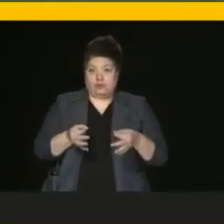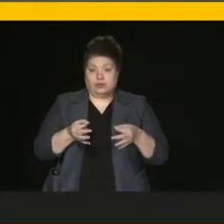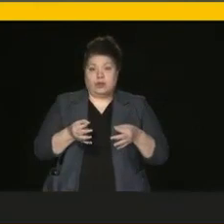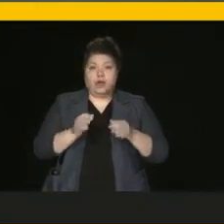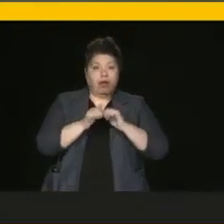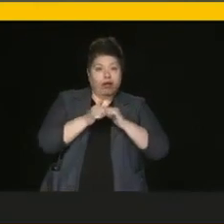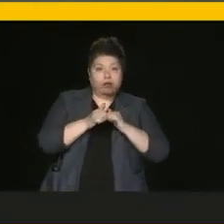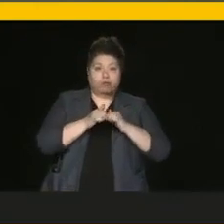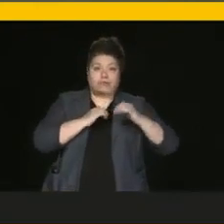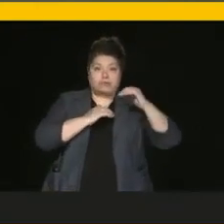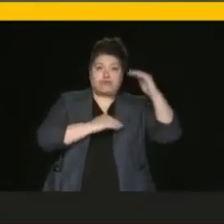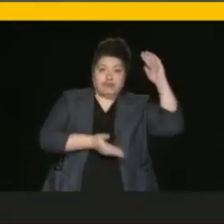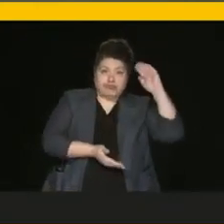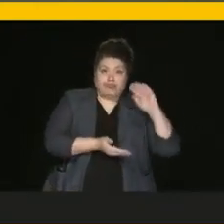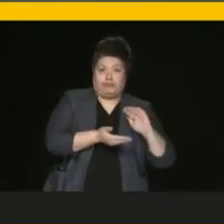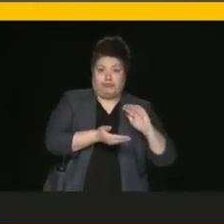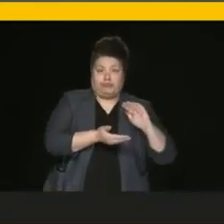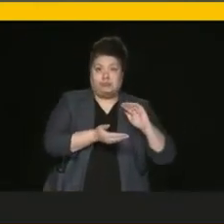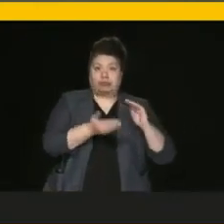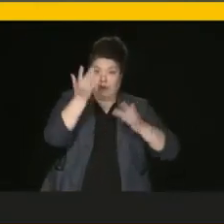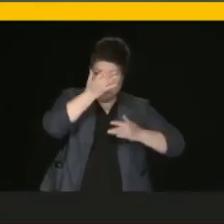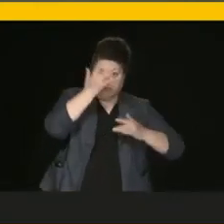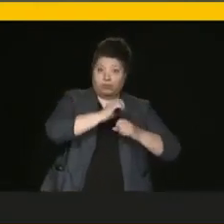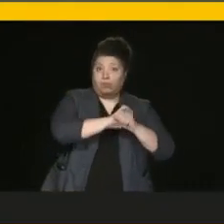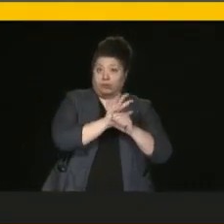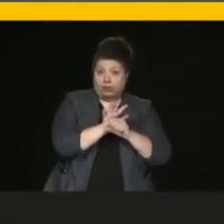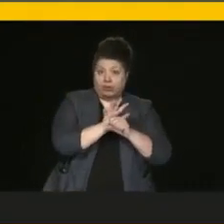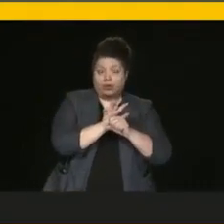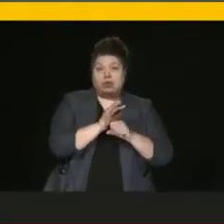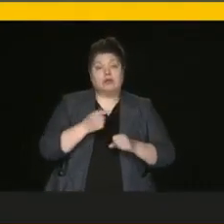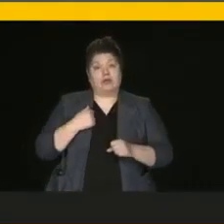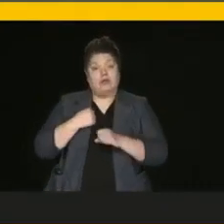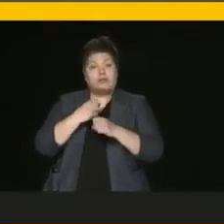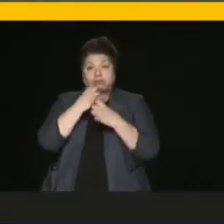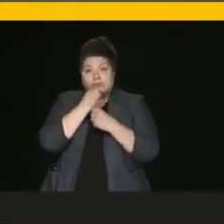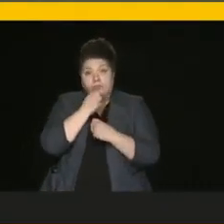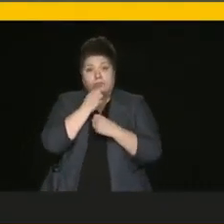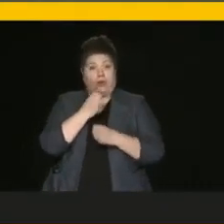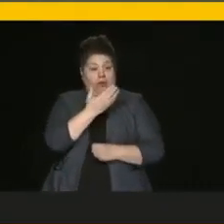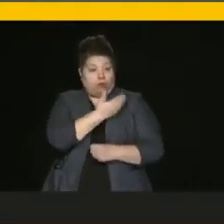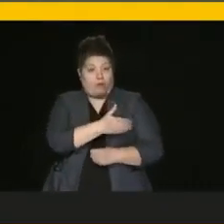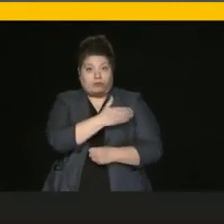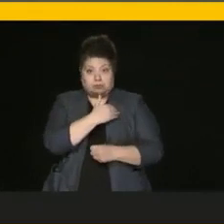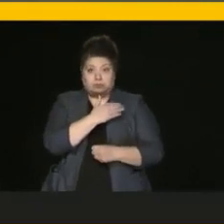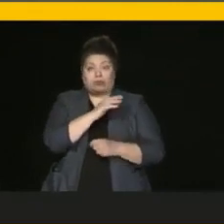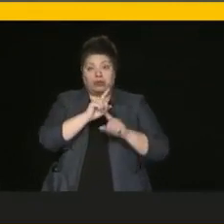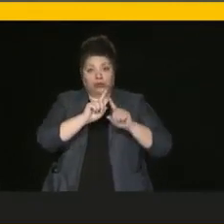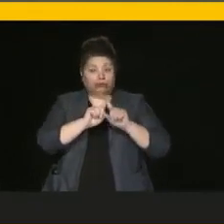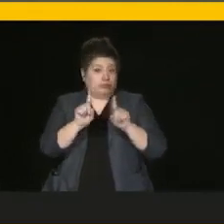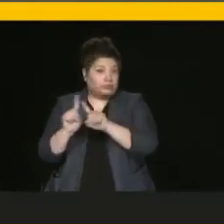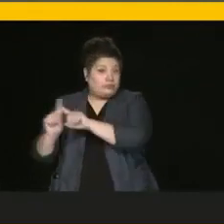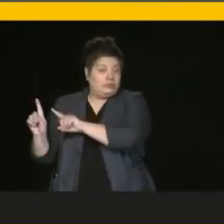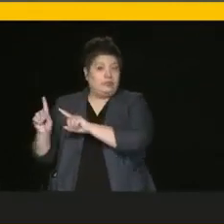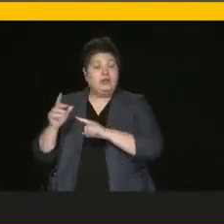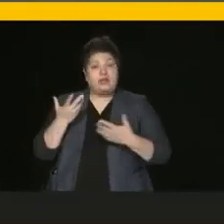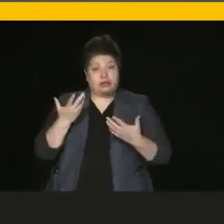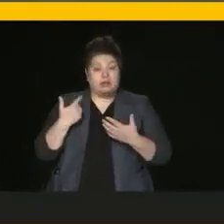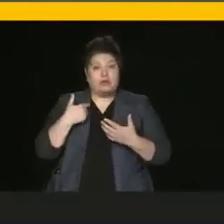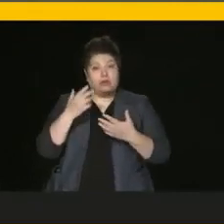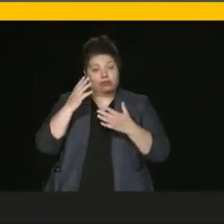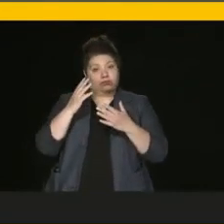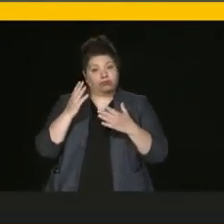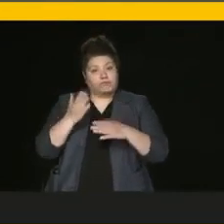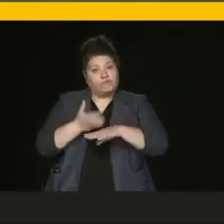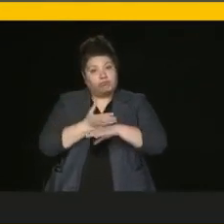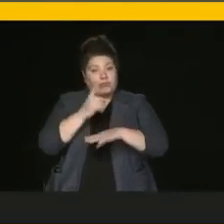and protect the healthcare system in conjunction with the provinces and territories. The briefing will be provided by Dr. Theresa Tam and Dr. Howard